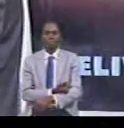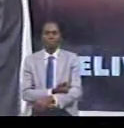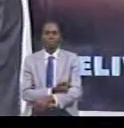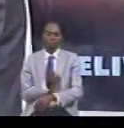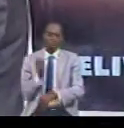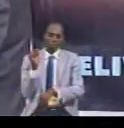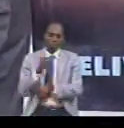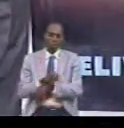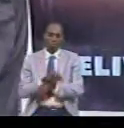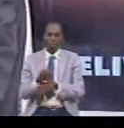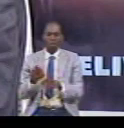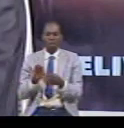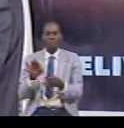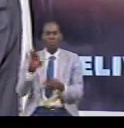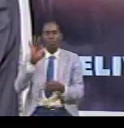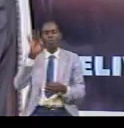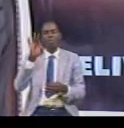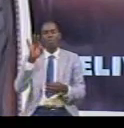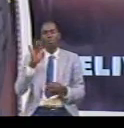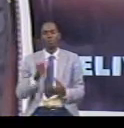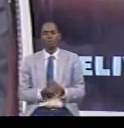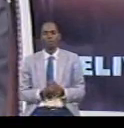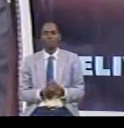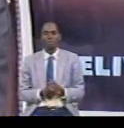conquering spirit,